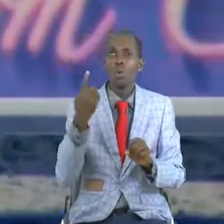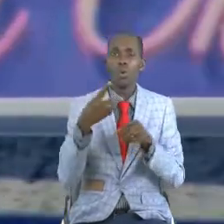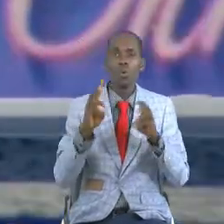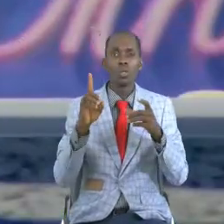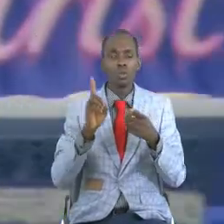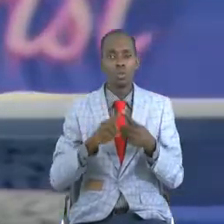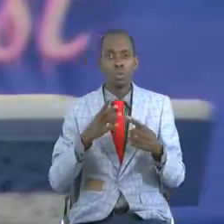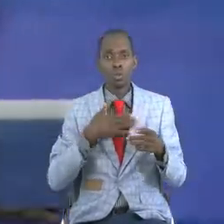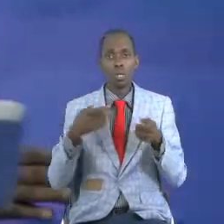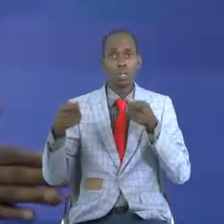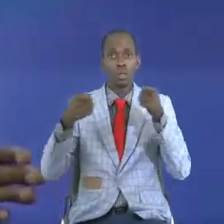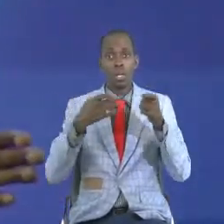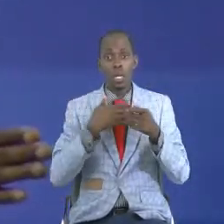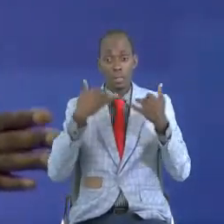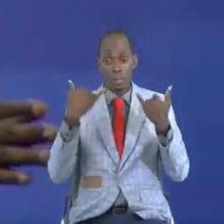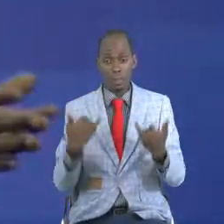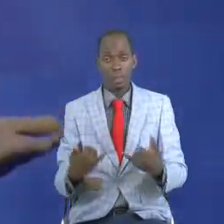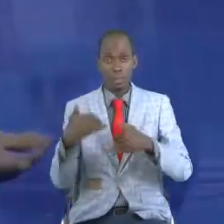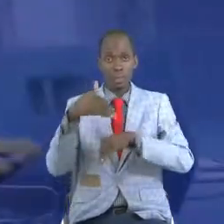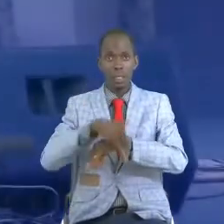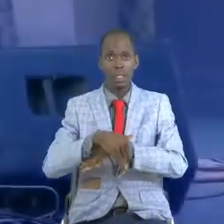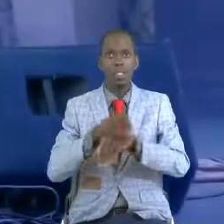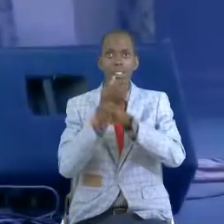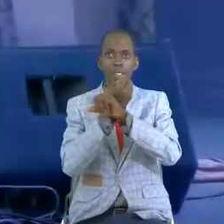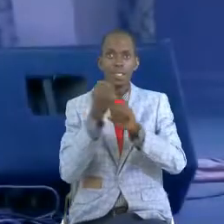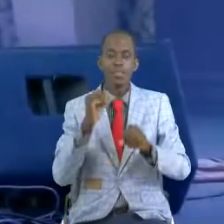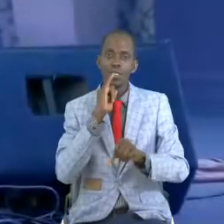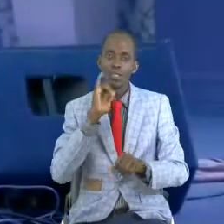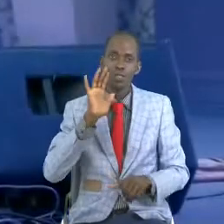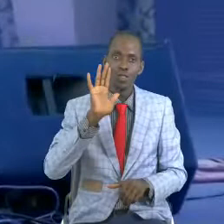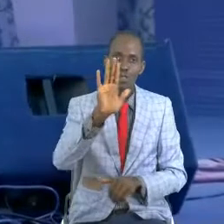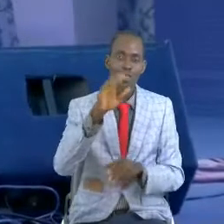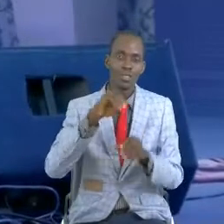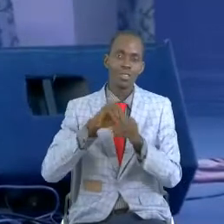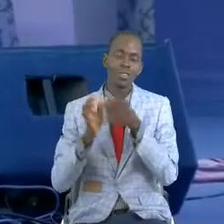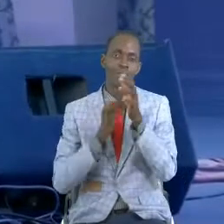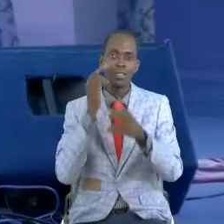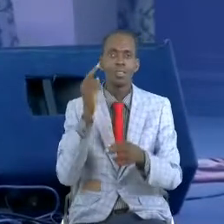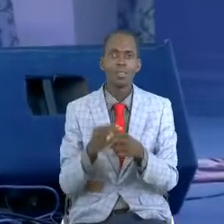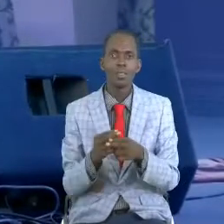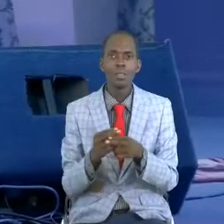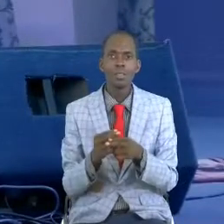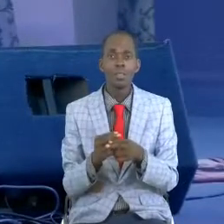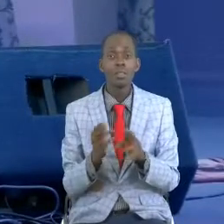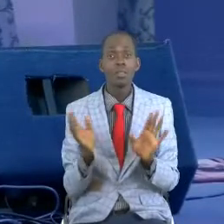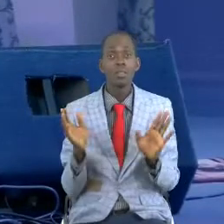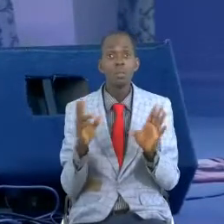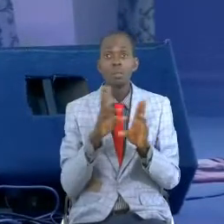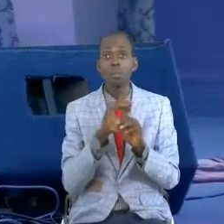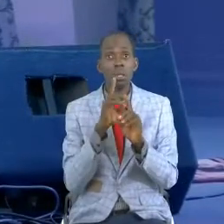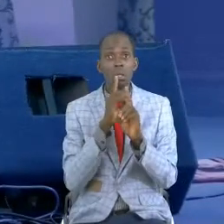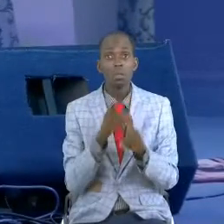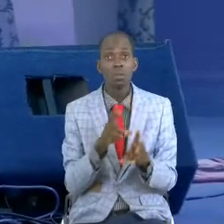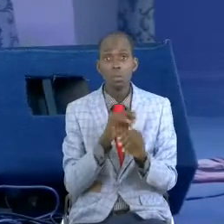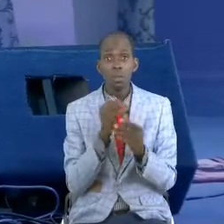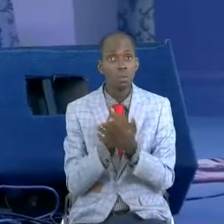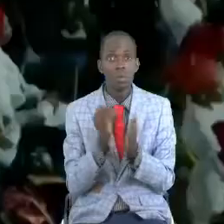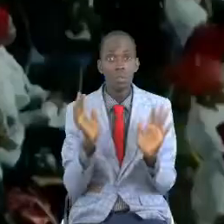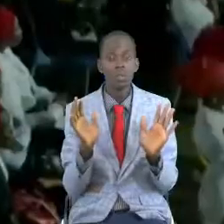and tonight salvation is yours that's all the amen you have over there